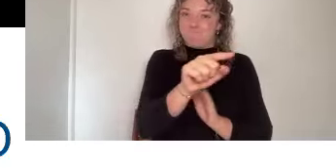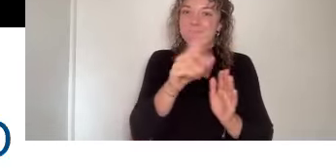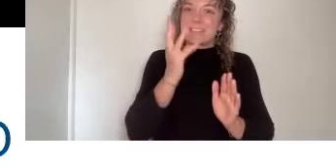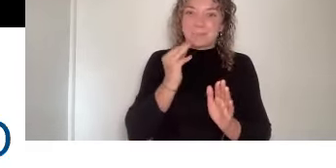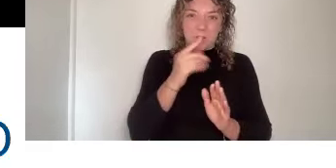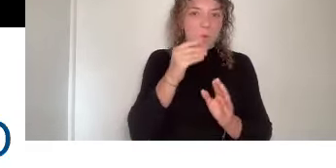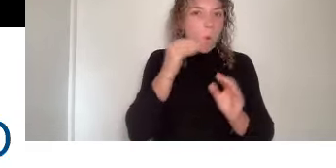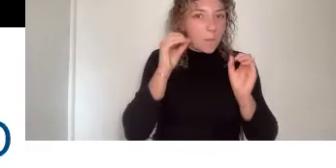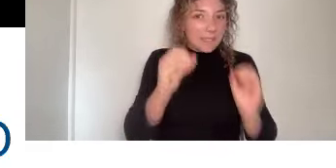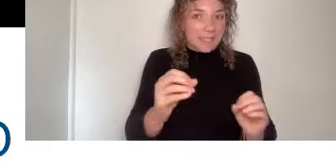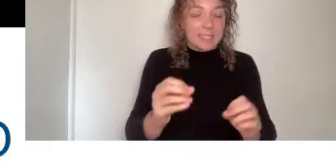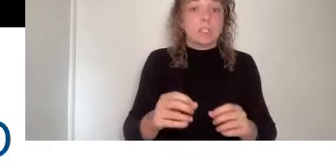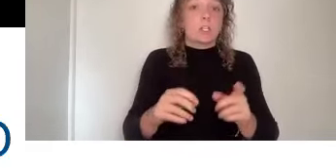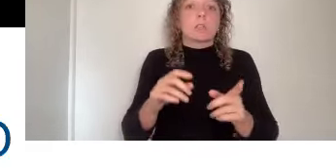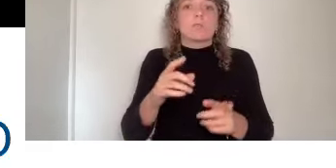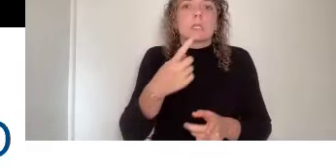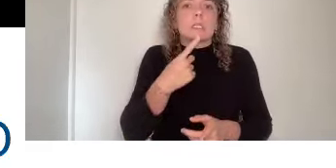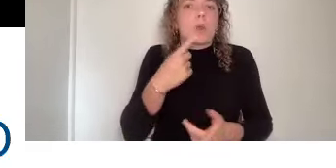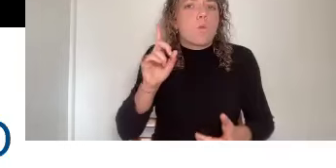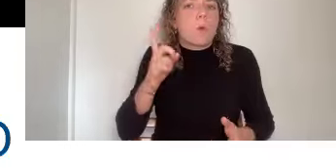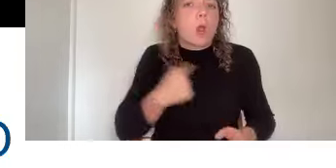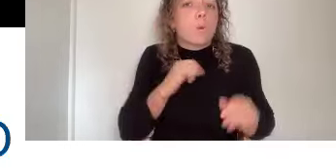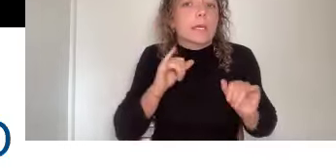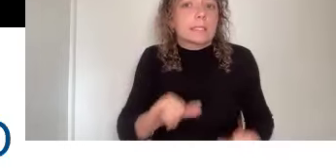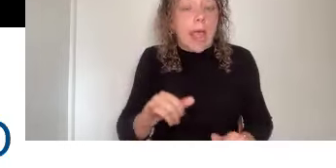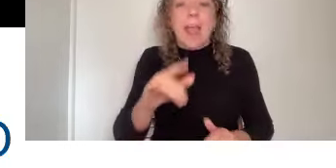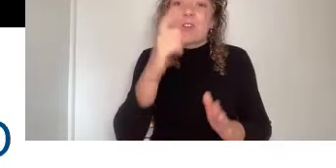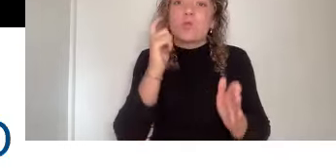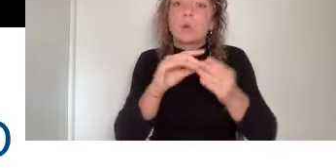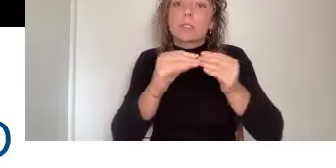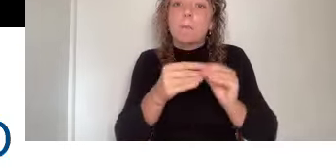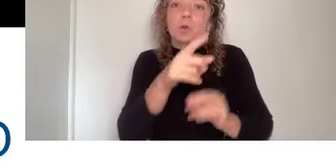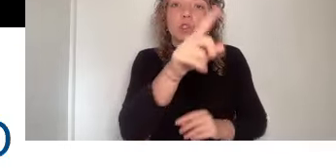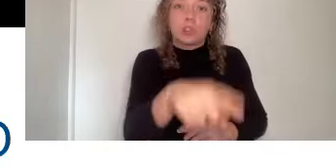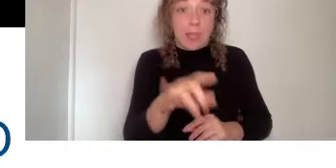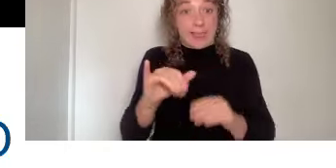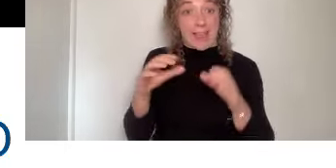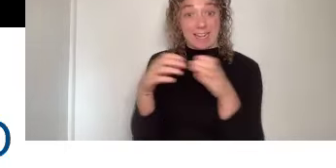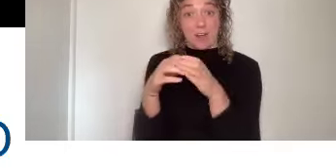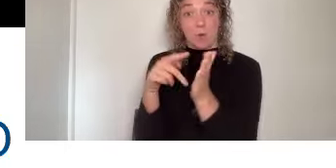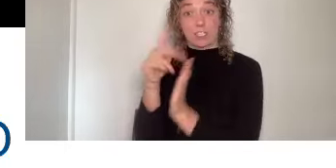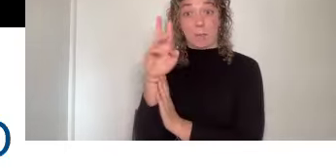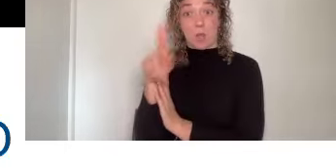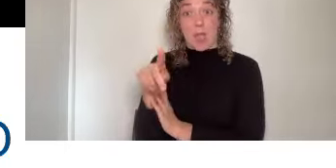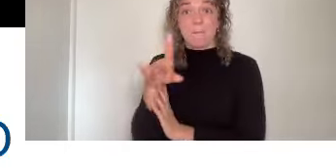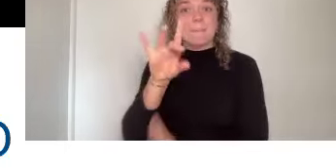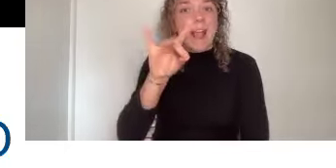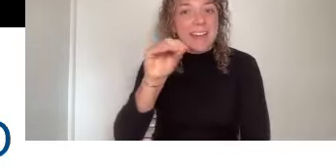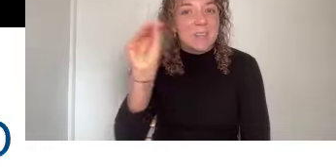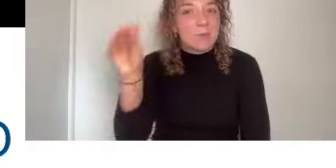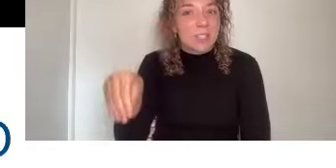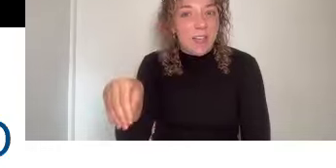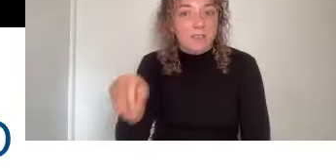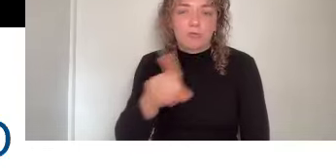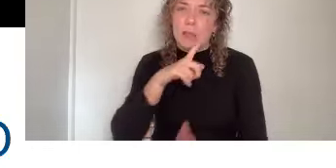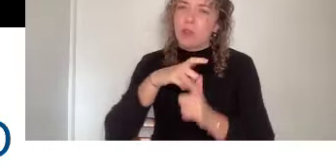gave us for where they were staying at night. So you'll notice this doubled up category is 80%. Right? A very,